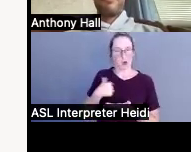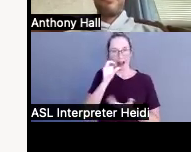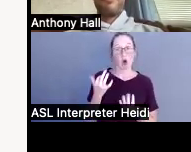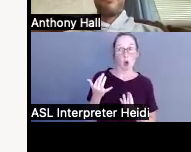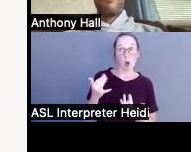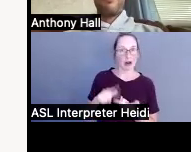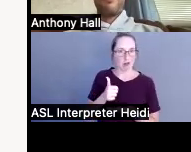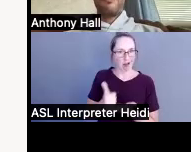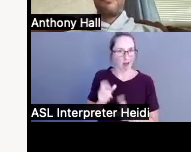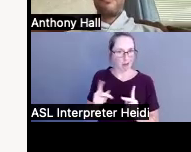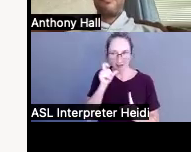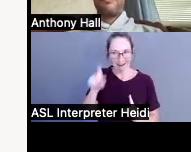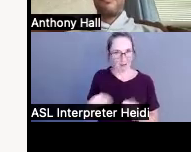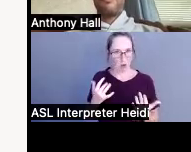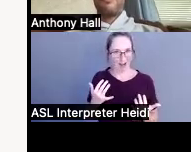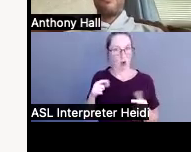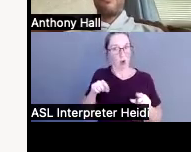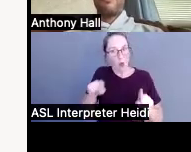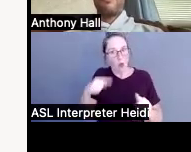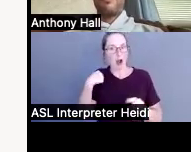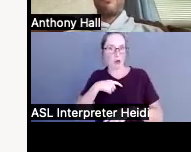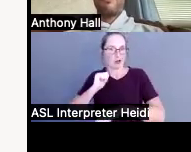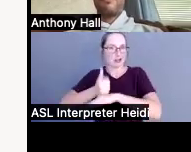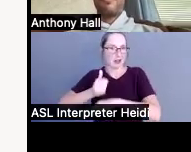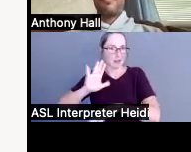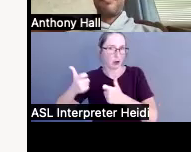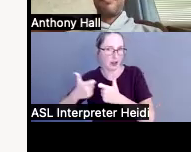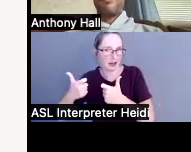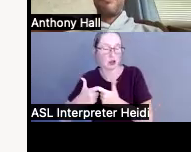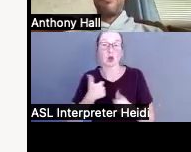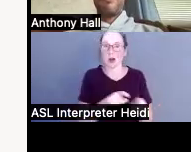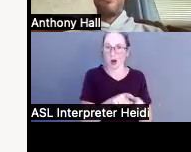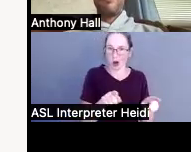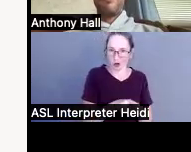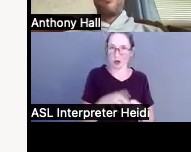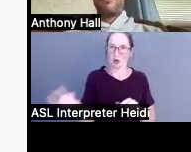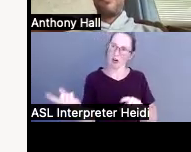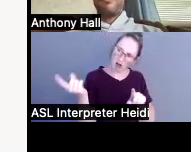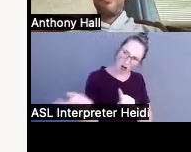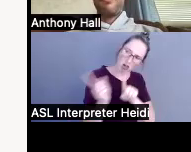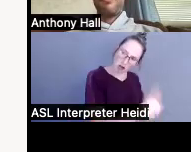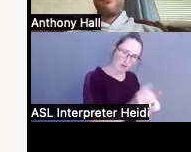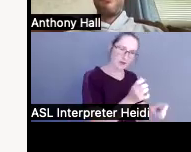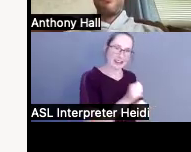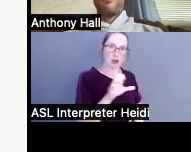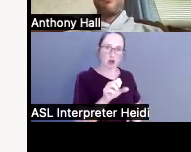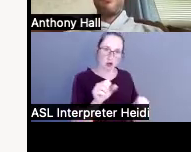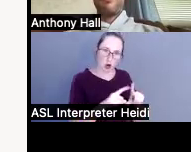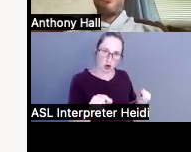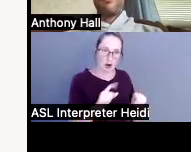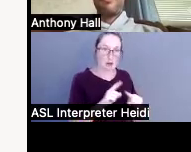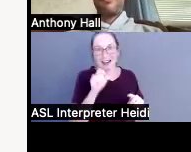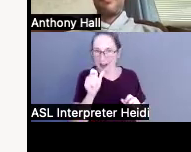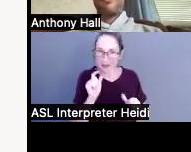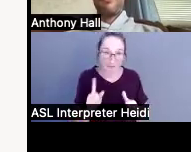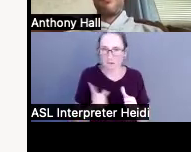help people while we were maybe setting up their electricity. We also took them down to get their social security card, but that didn't have to be the